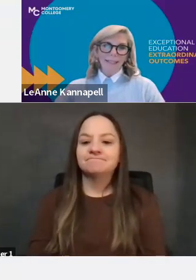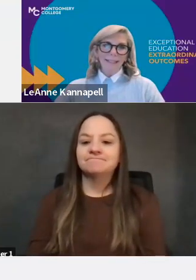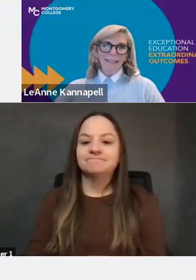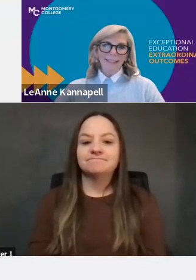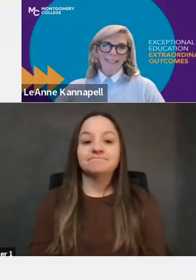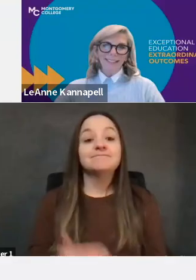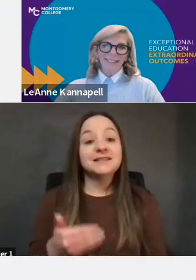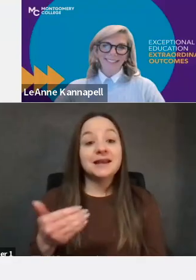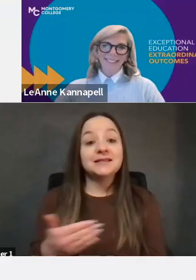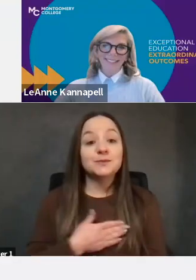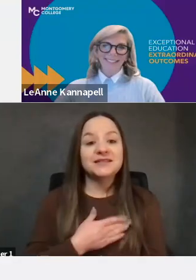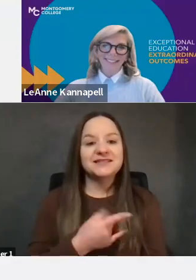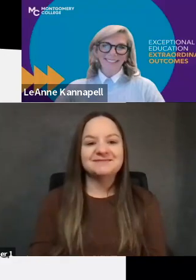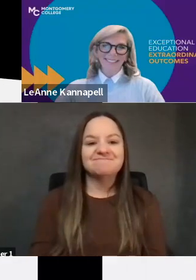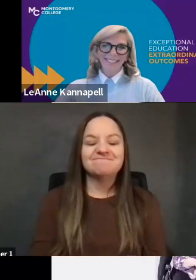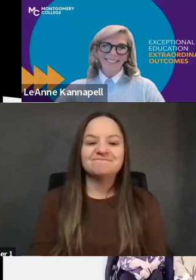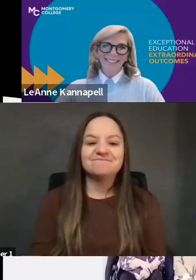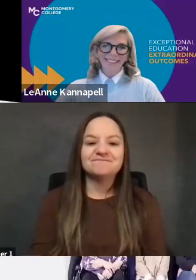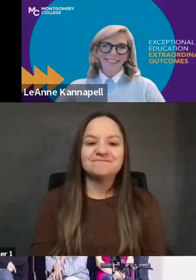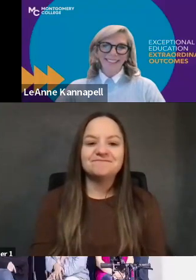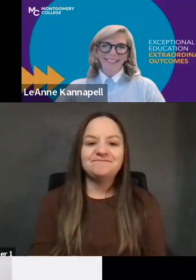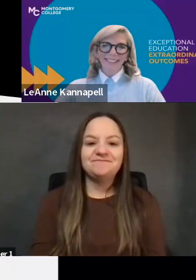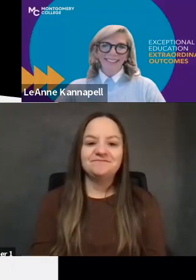The next slide.